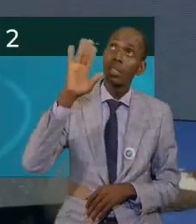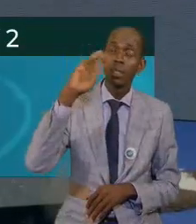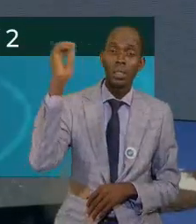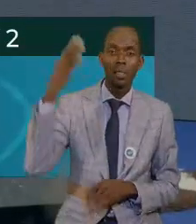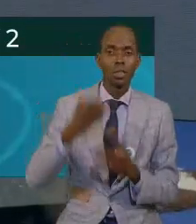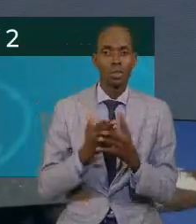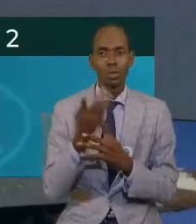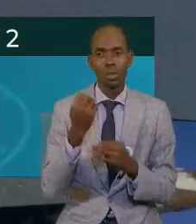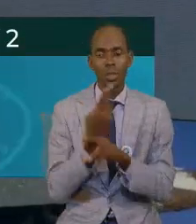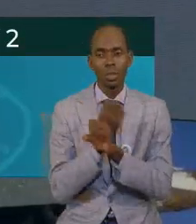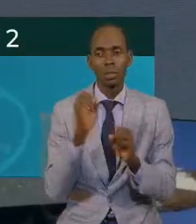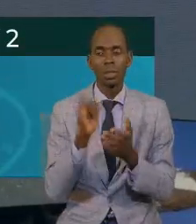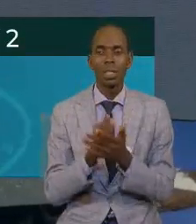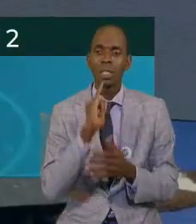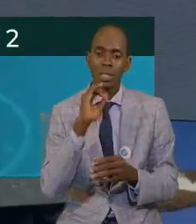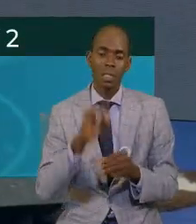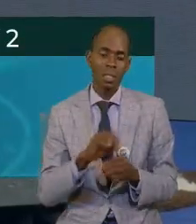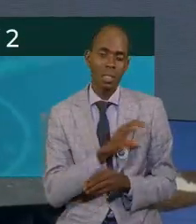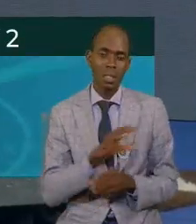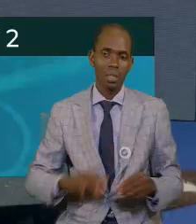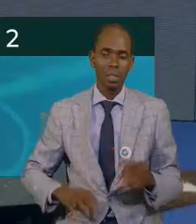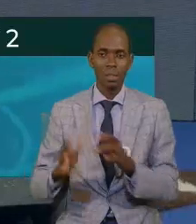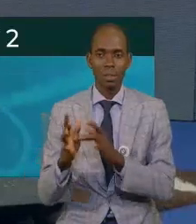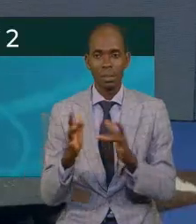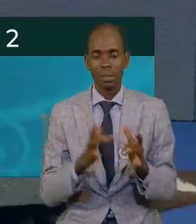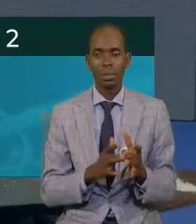that is in Christ Jesus.